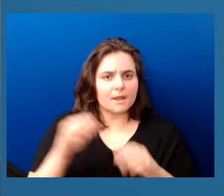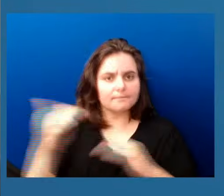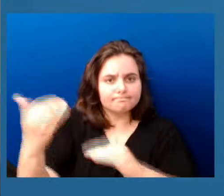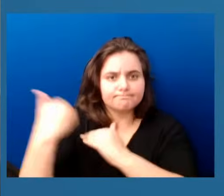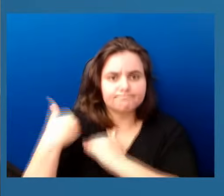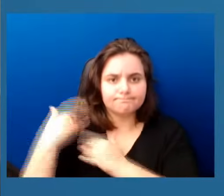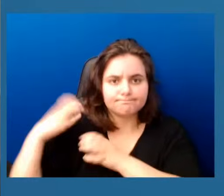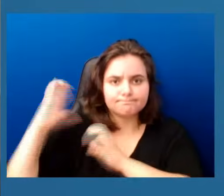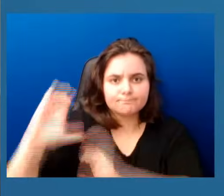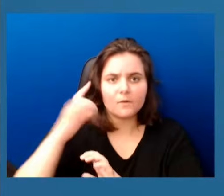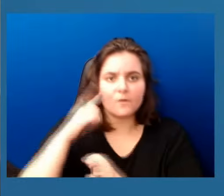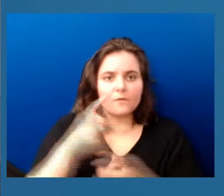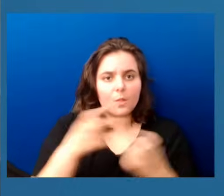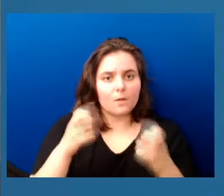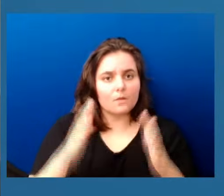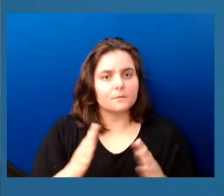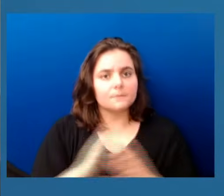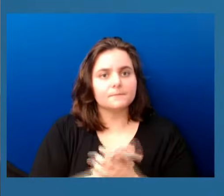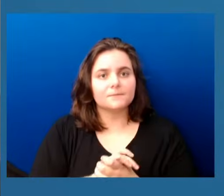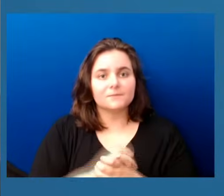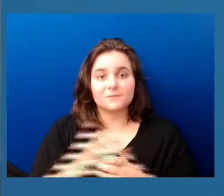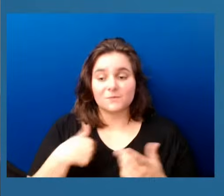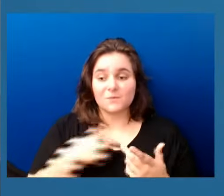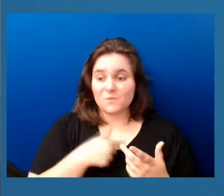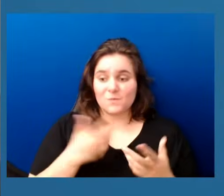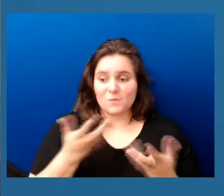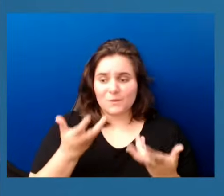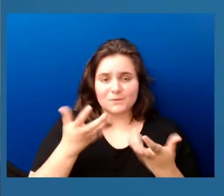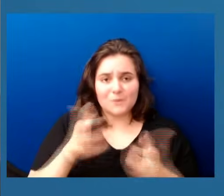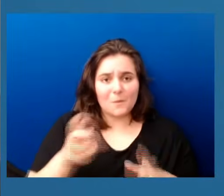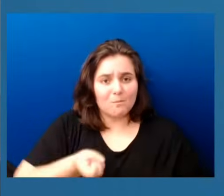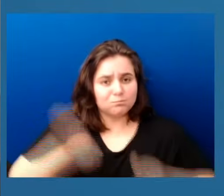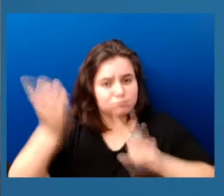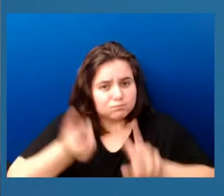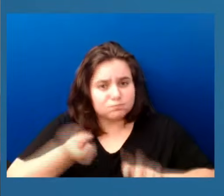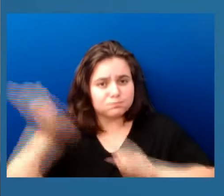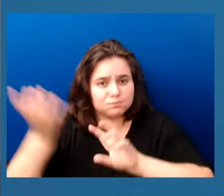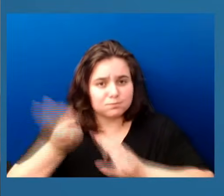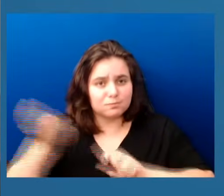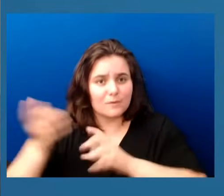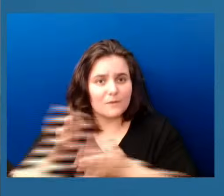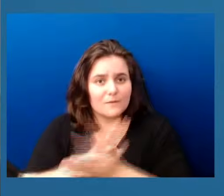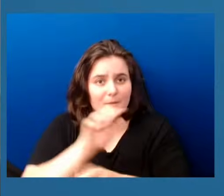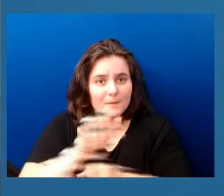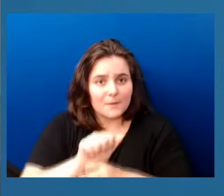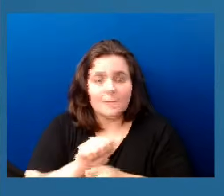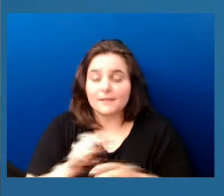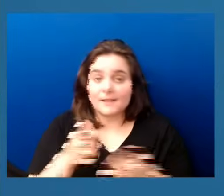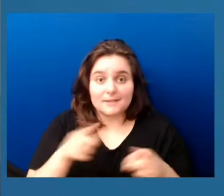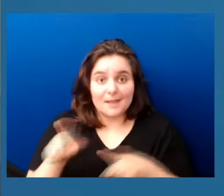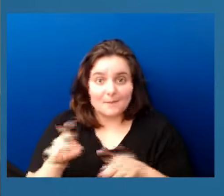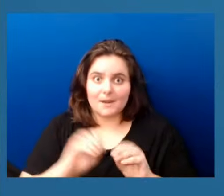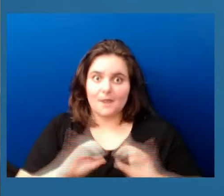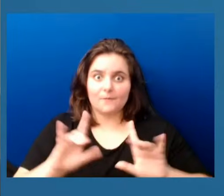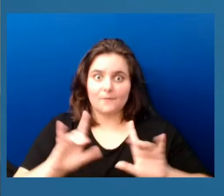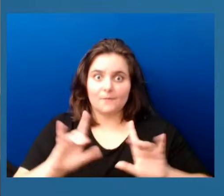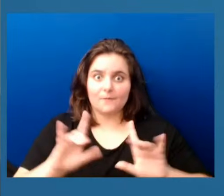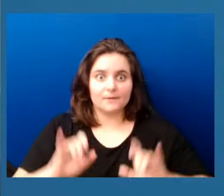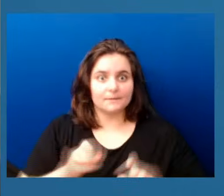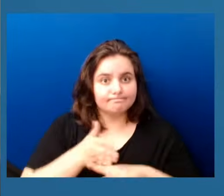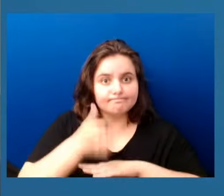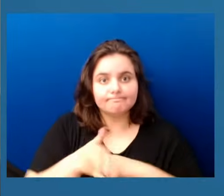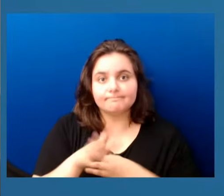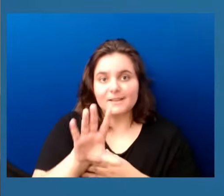cases tossed out over paperwork technicalities, which has happened obviously over 50,000 times. Too many victims,